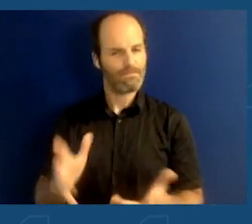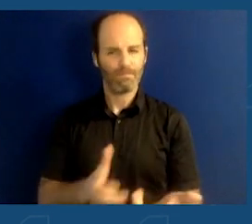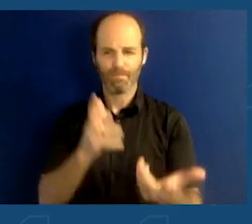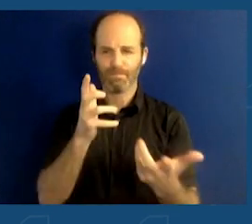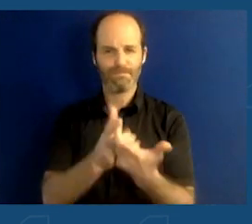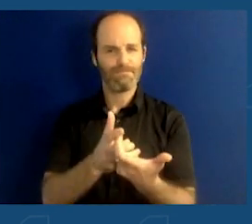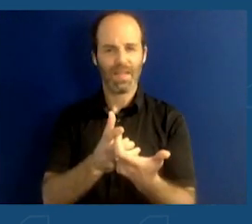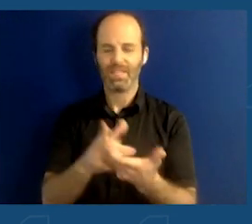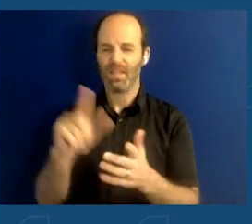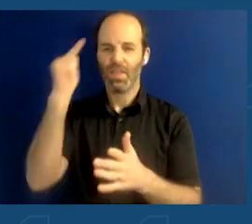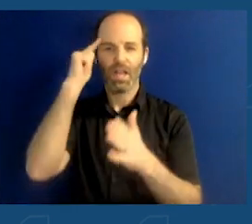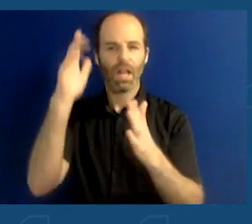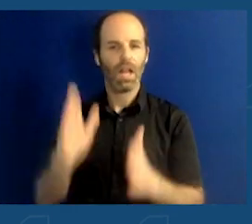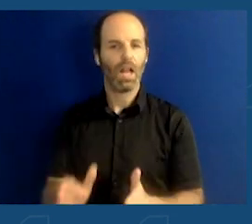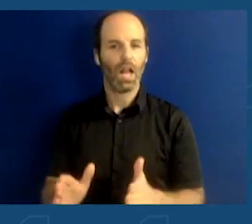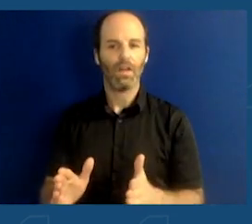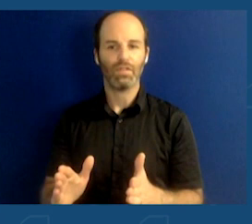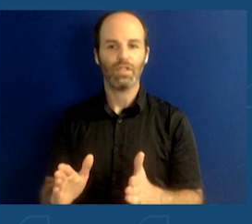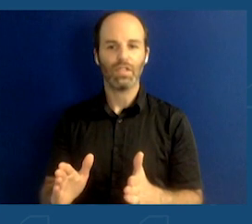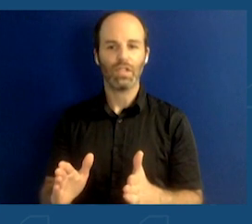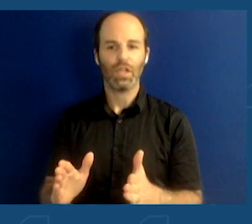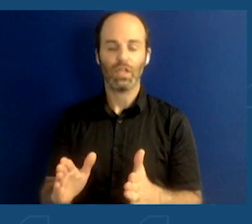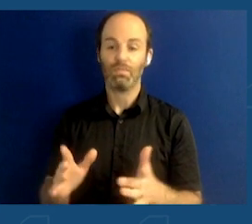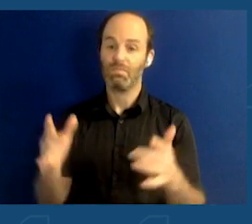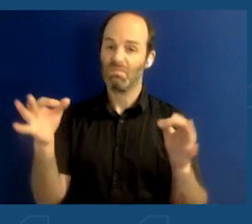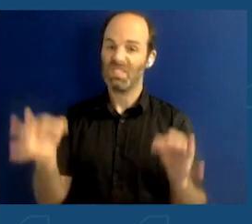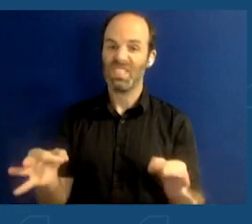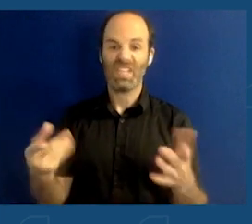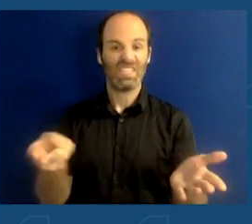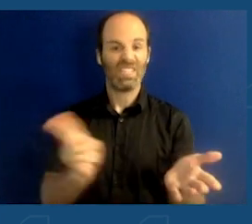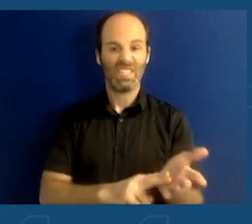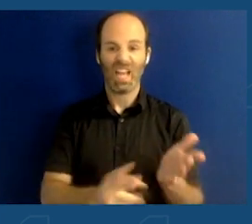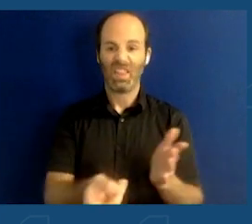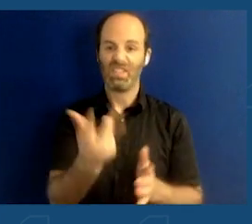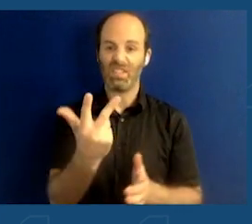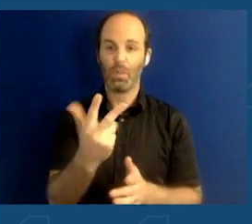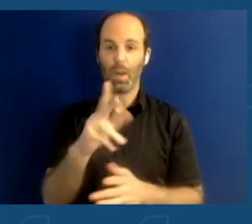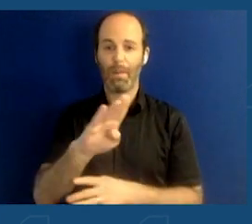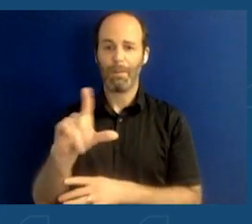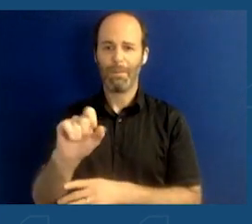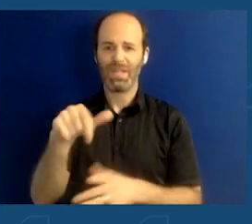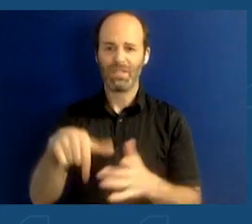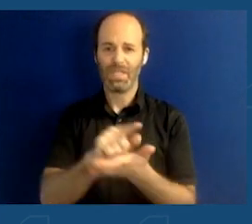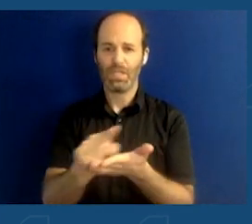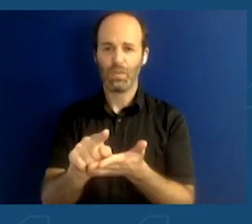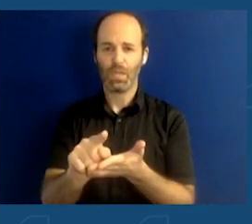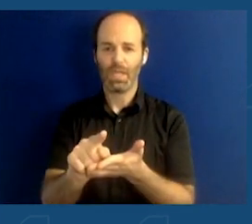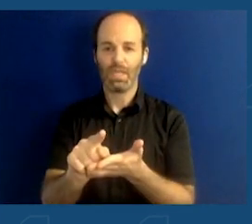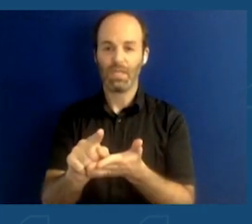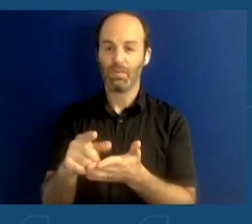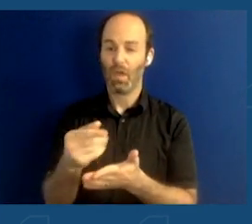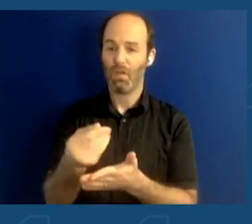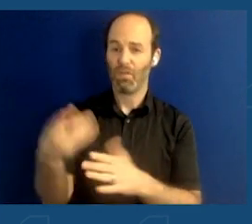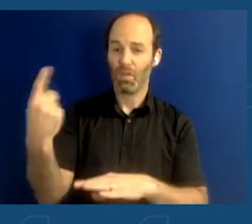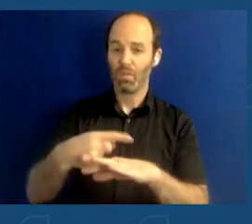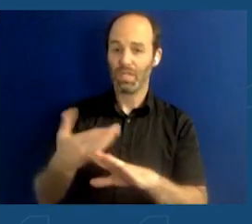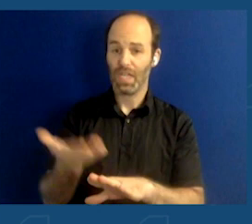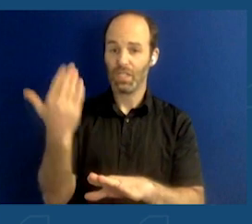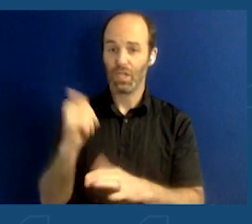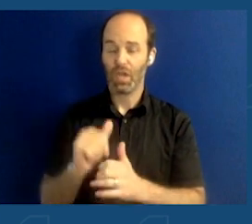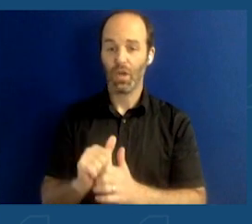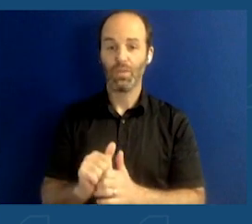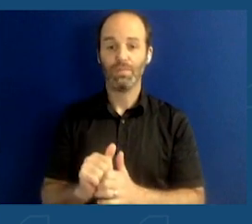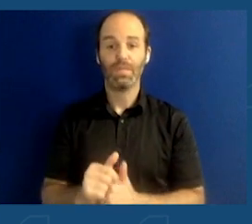to sign these three bills this week. Just a few days ago, the